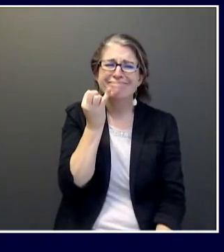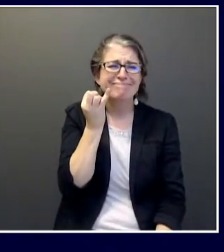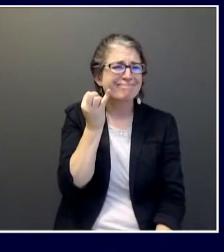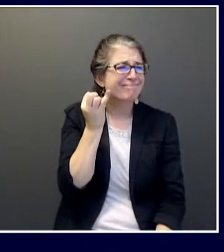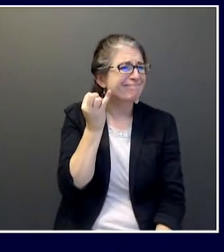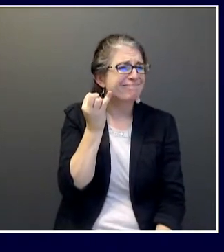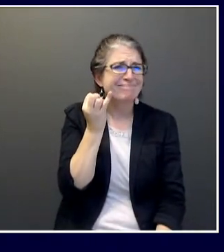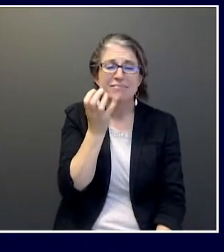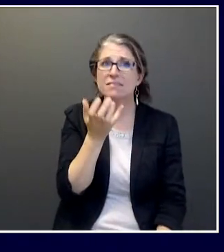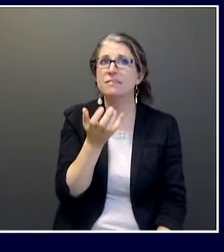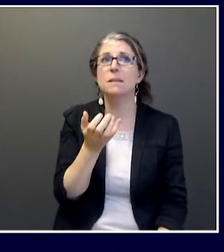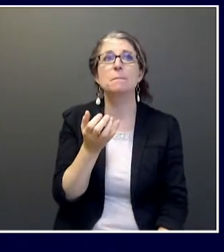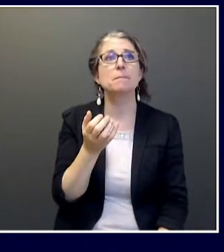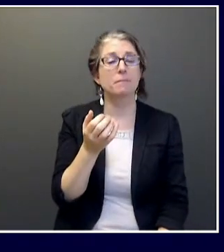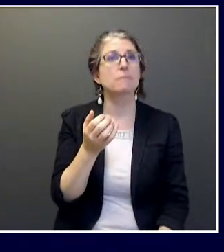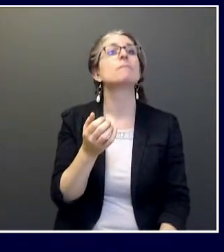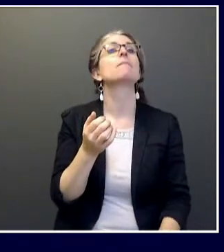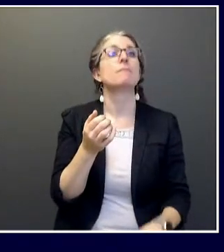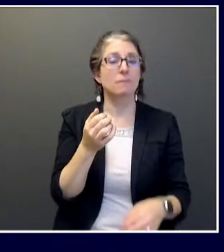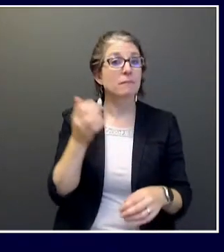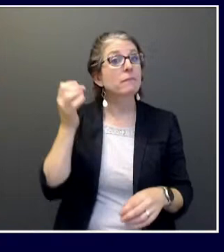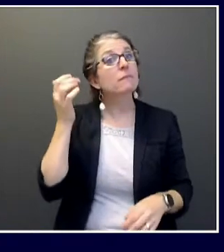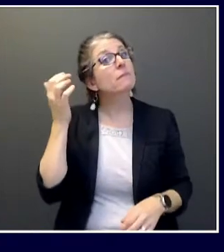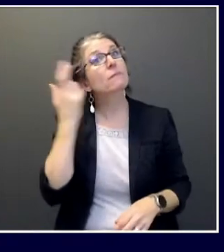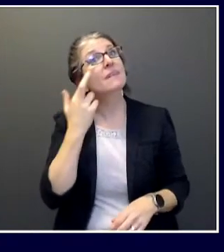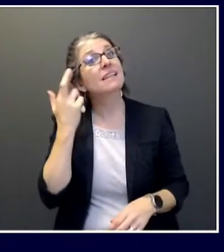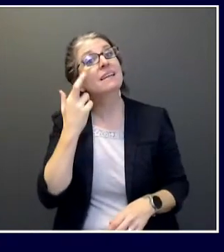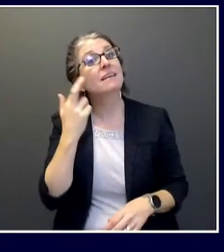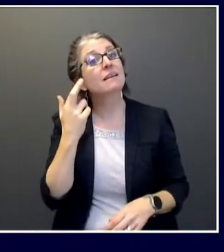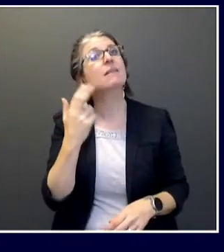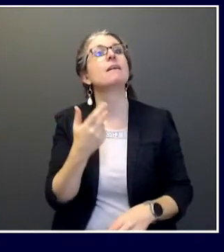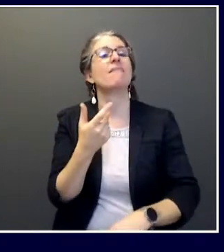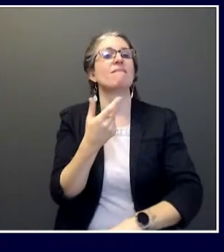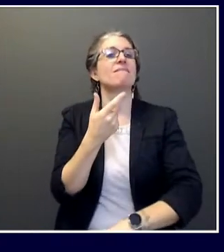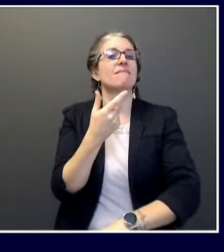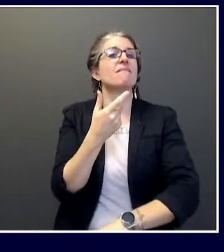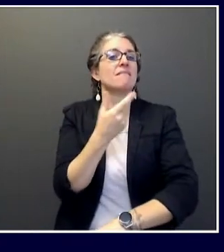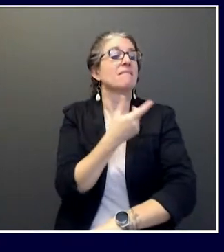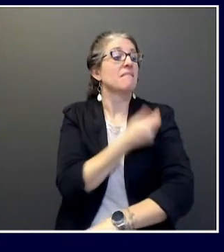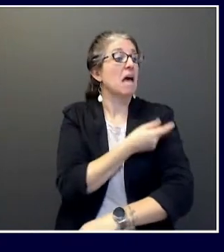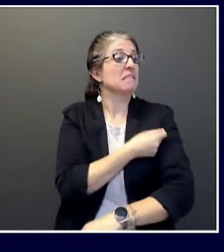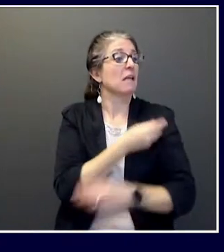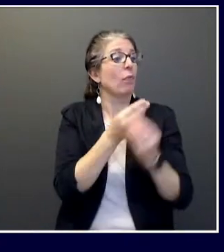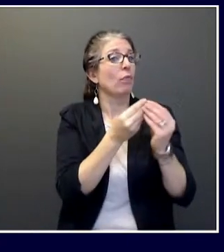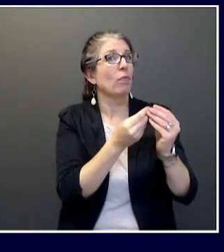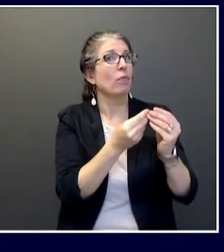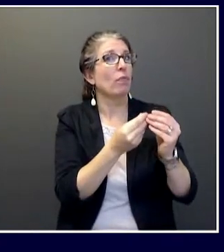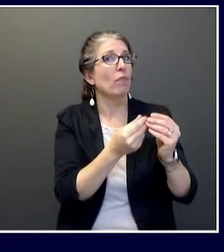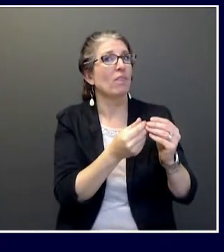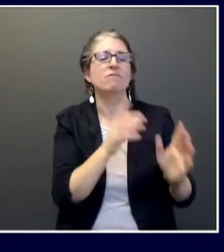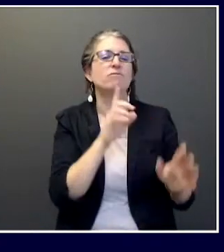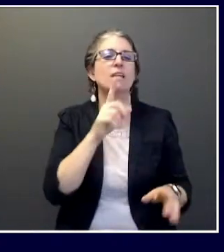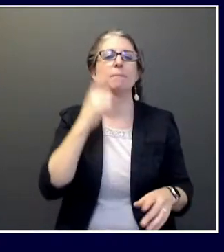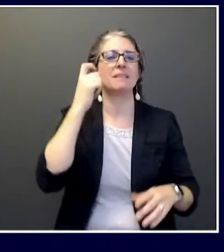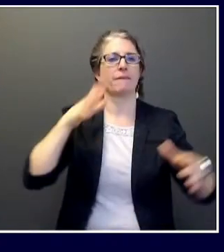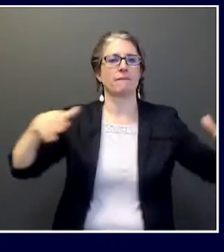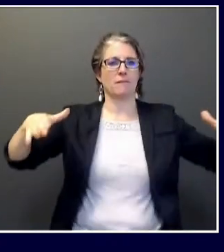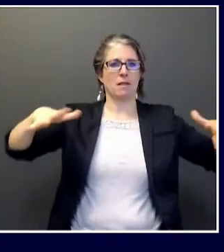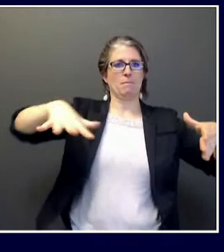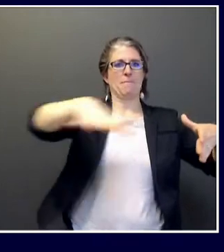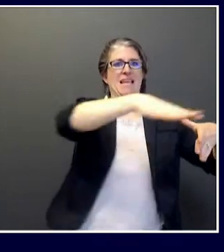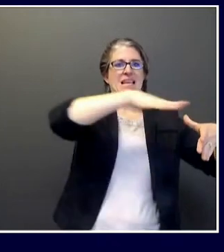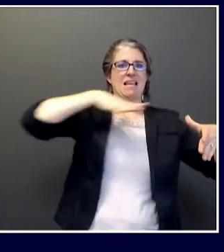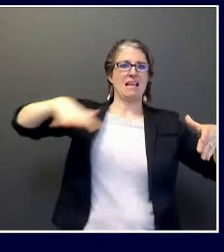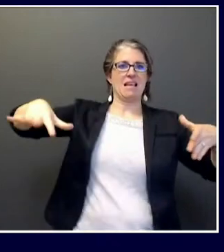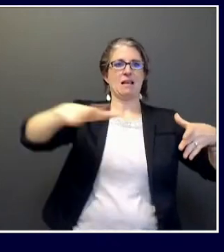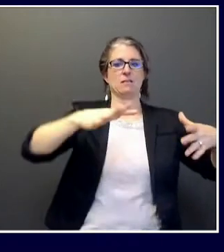efficacy, but it's mainly driven by this base rate effect. Okay. And then, sorry, there's just one last tiny point I wanted to ask about